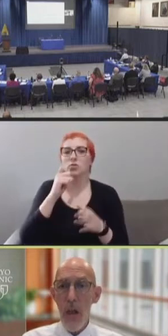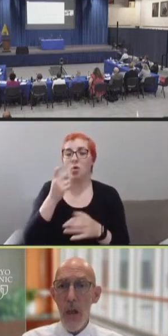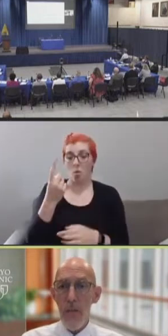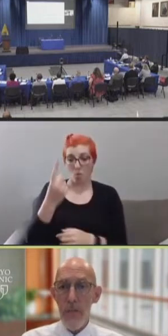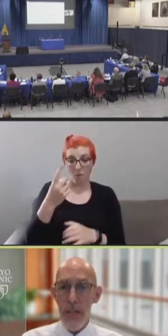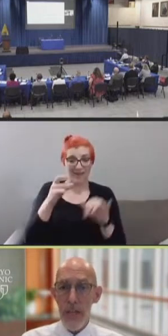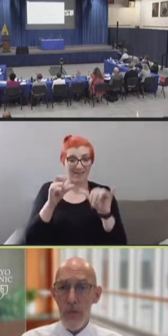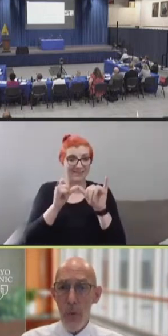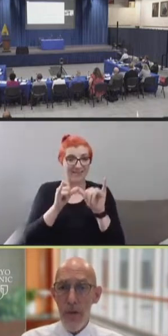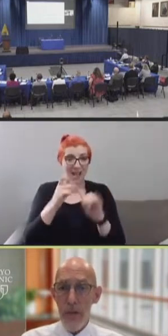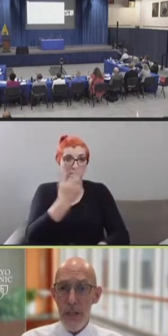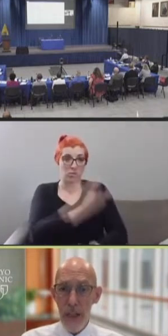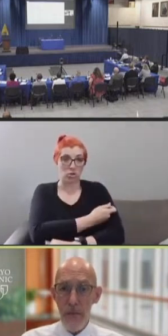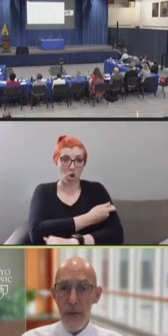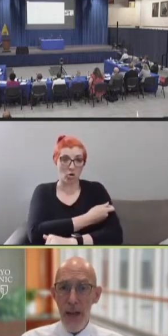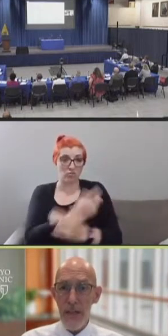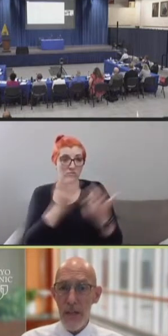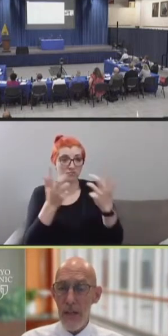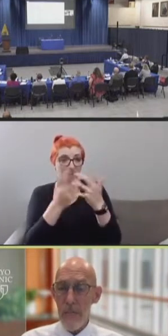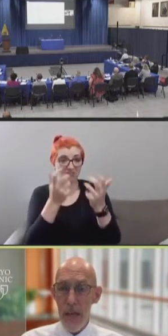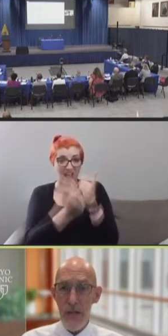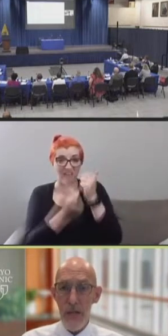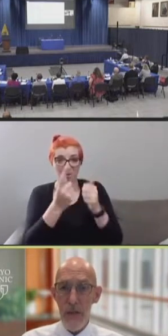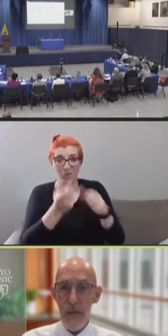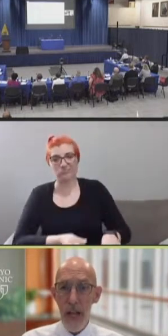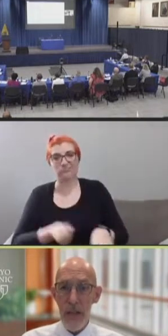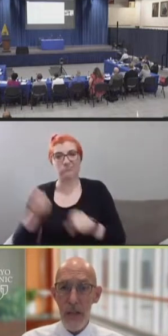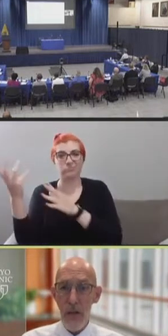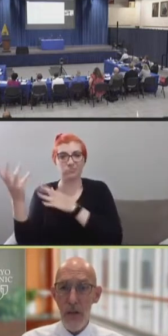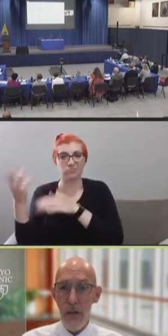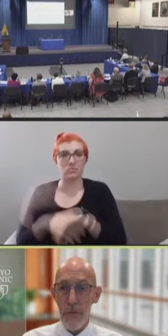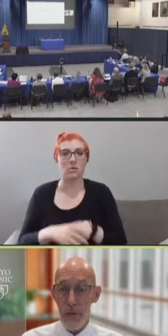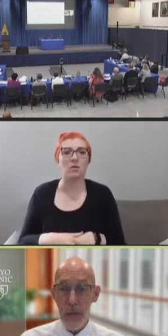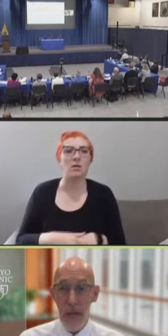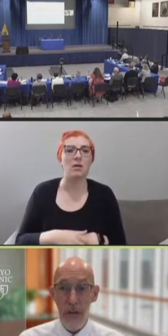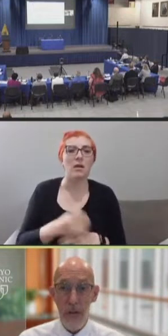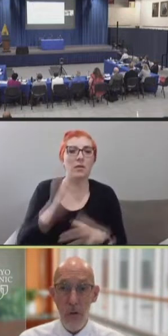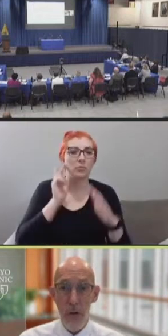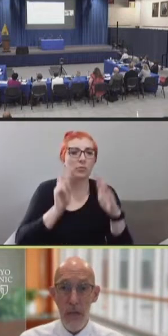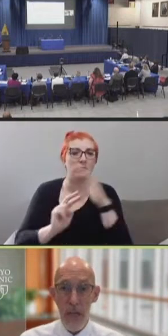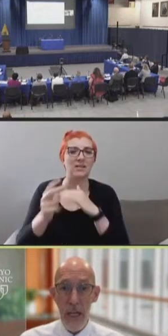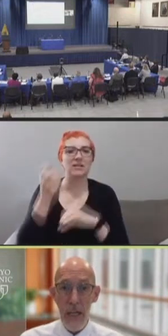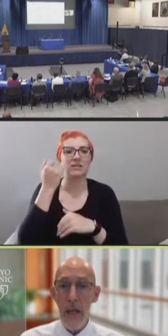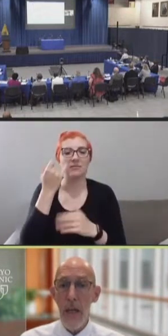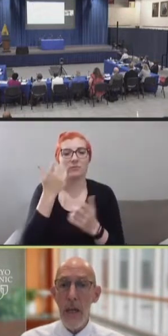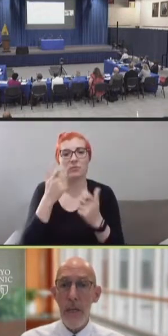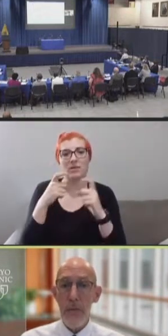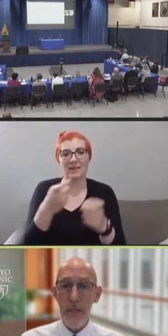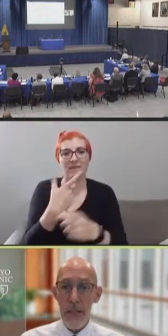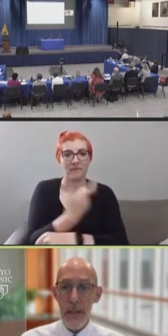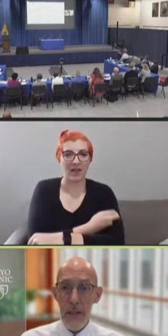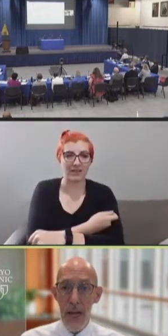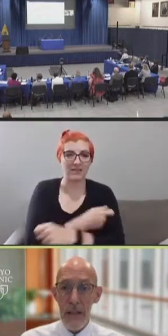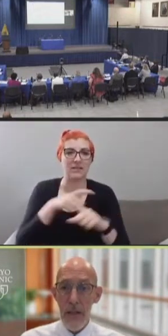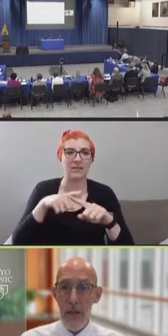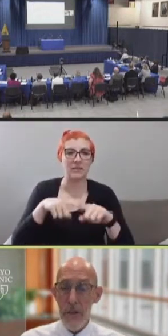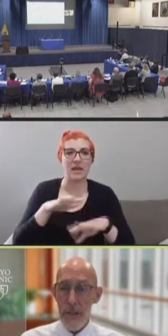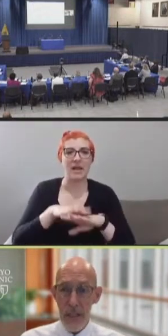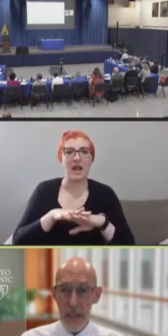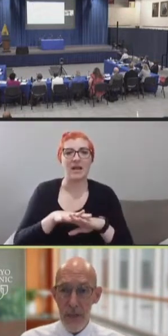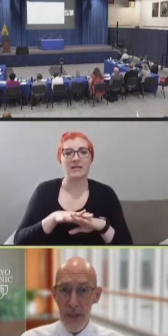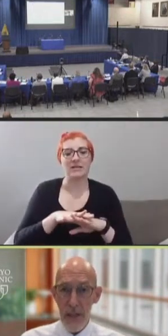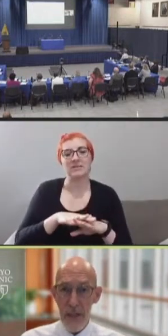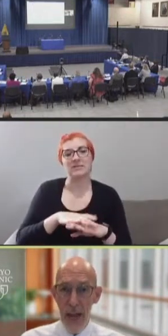one-size-and-dose-fits-all, predict whether to give a vaccine based on the likelihood of response or need, predict the likelihood